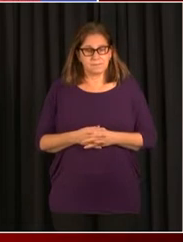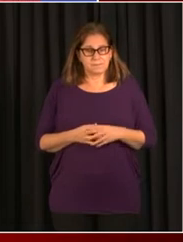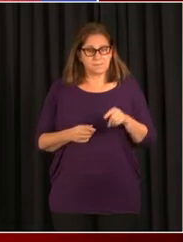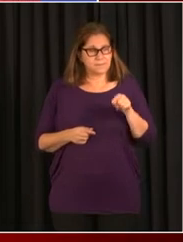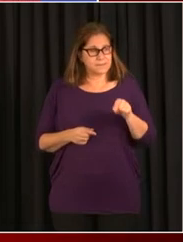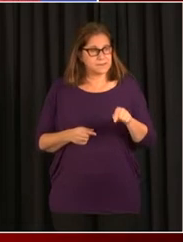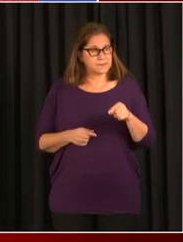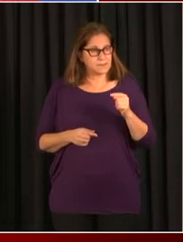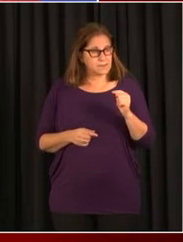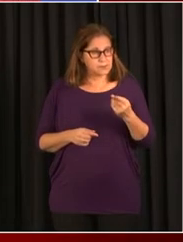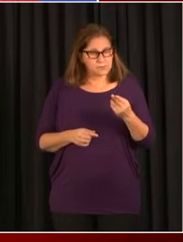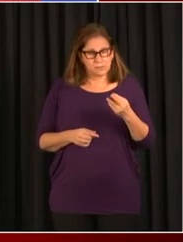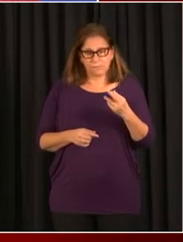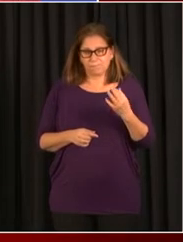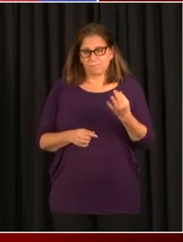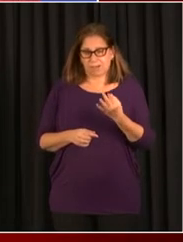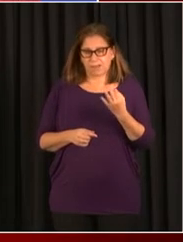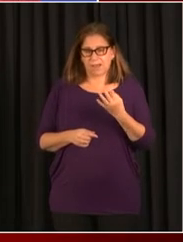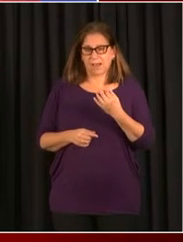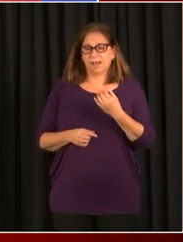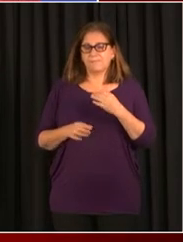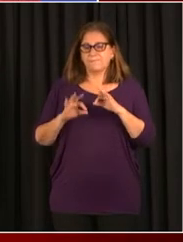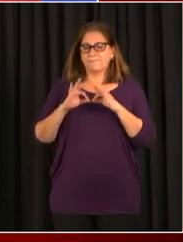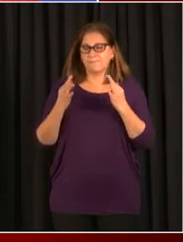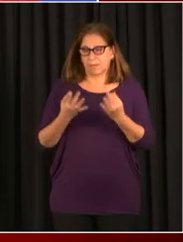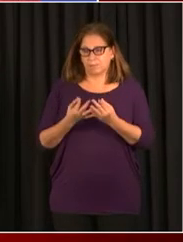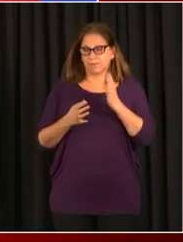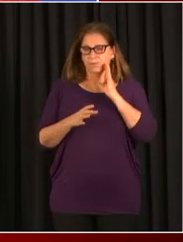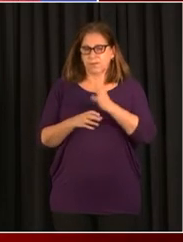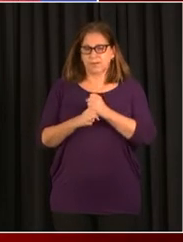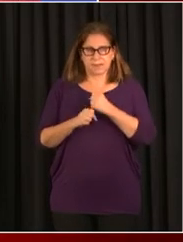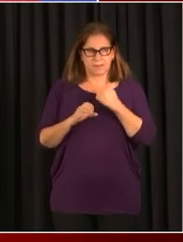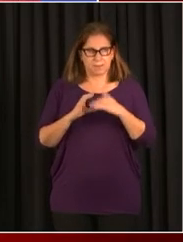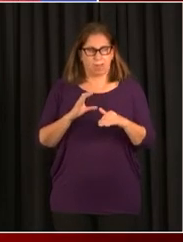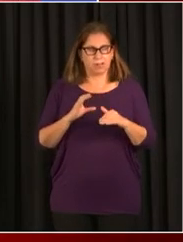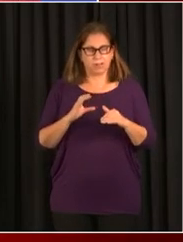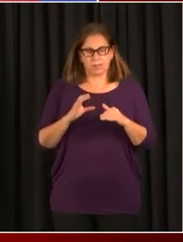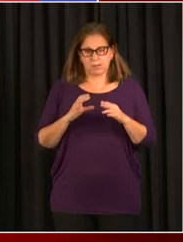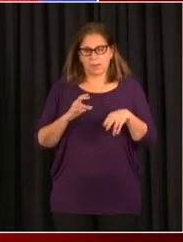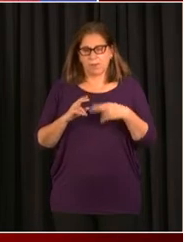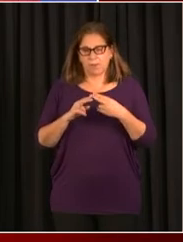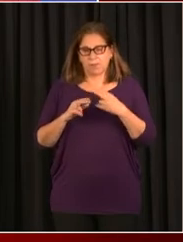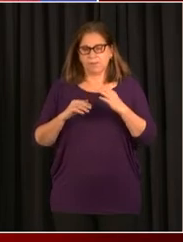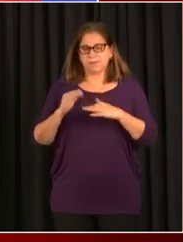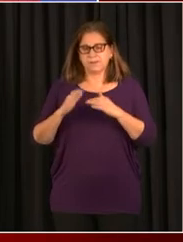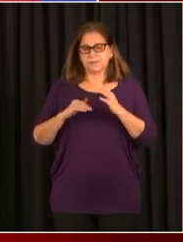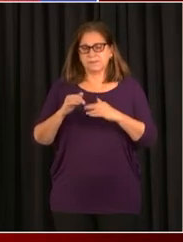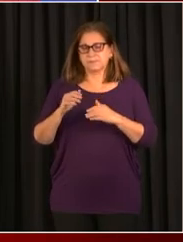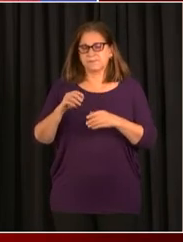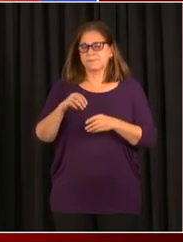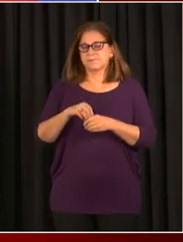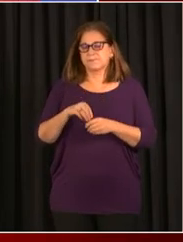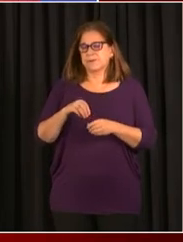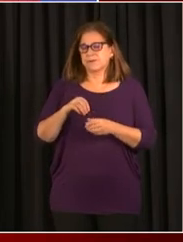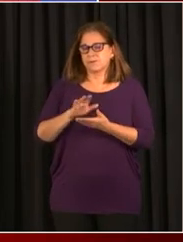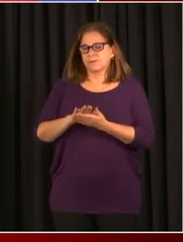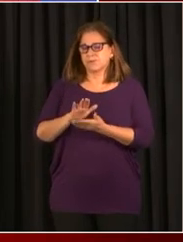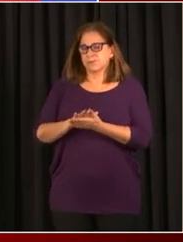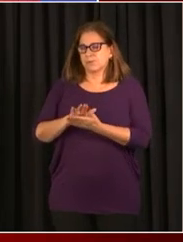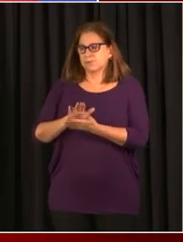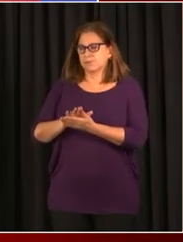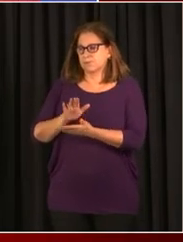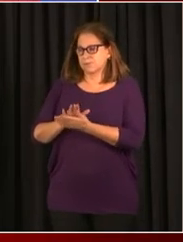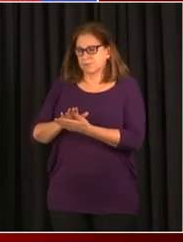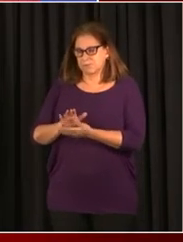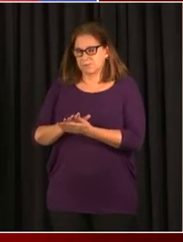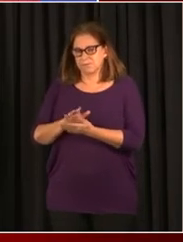received emails offering them a slot for in-person learning according to the